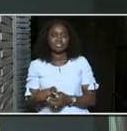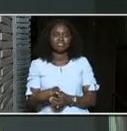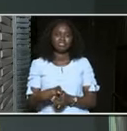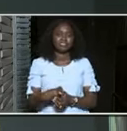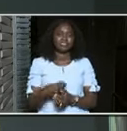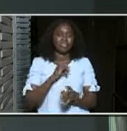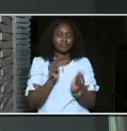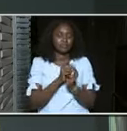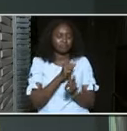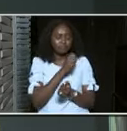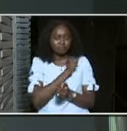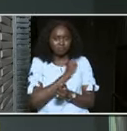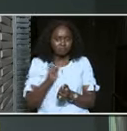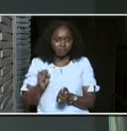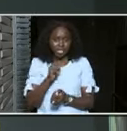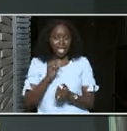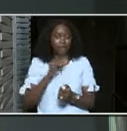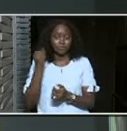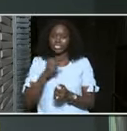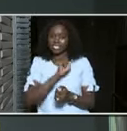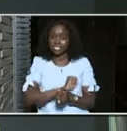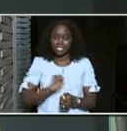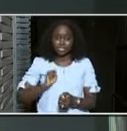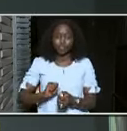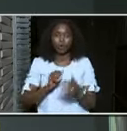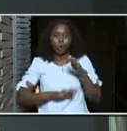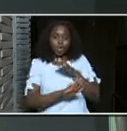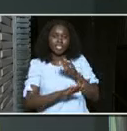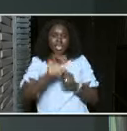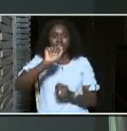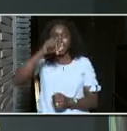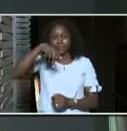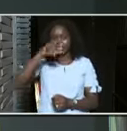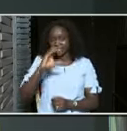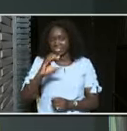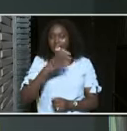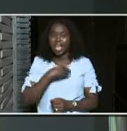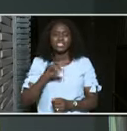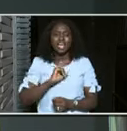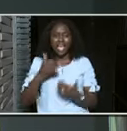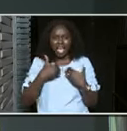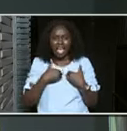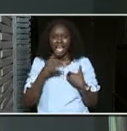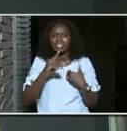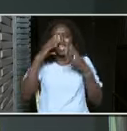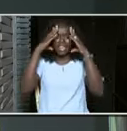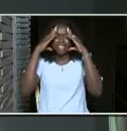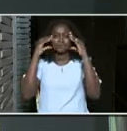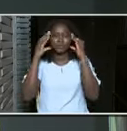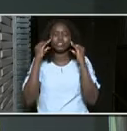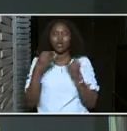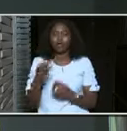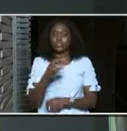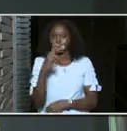senator under the APC. And I had also the experience of the